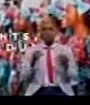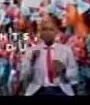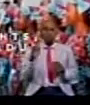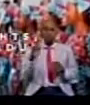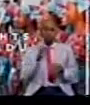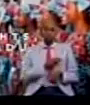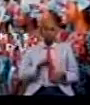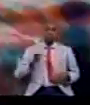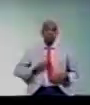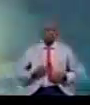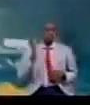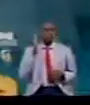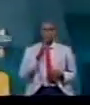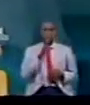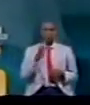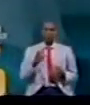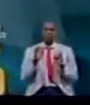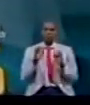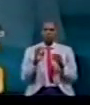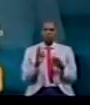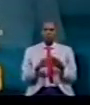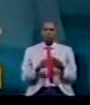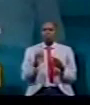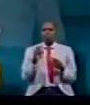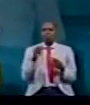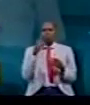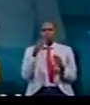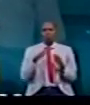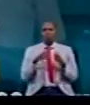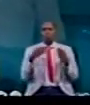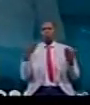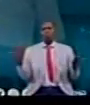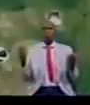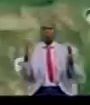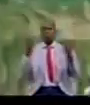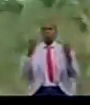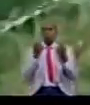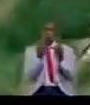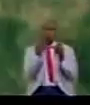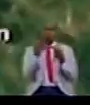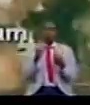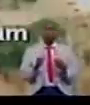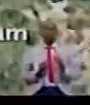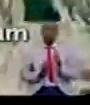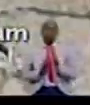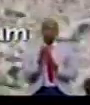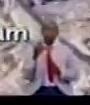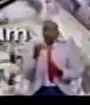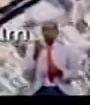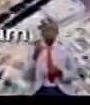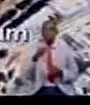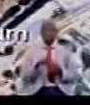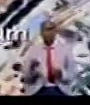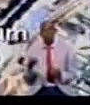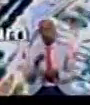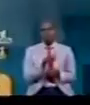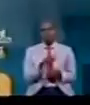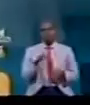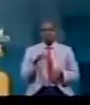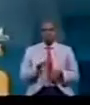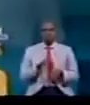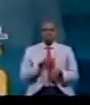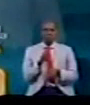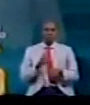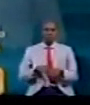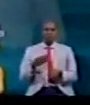your life, celebrating. In your family, celebrate God. Honor him and praise him once again tonight. Just as I am doing